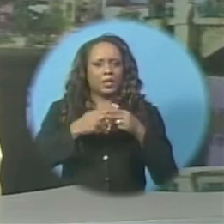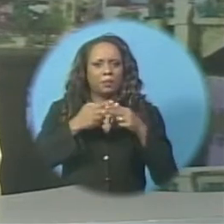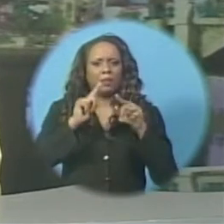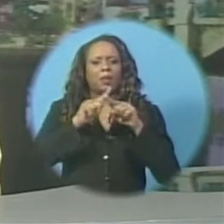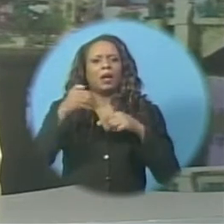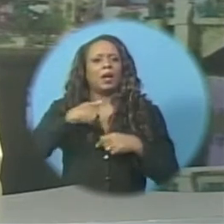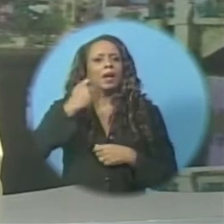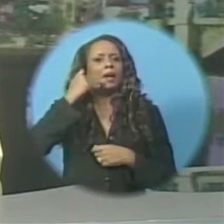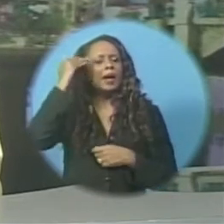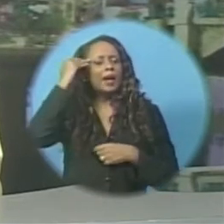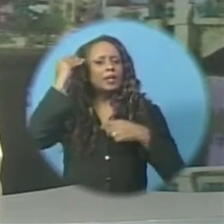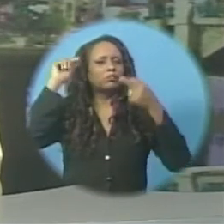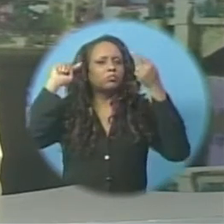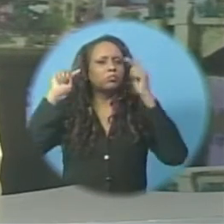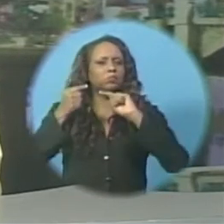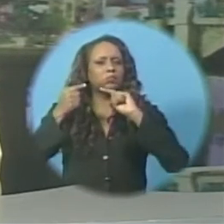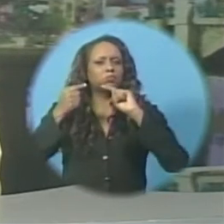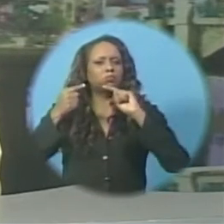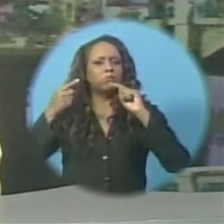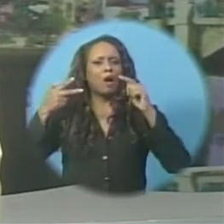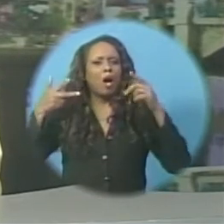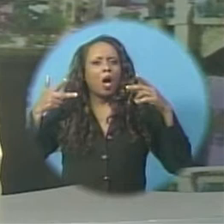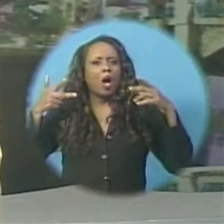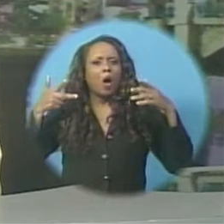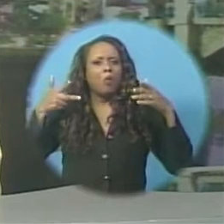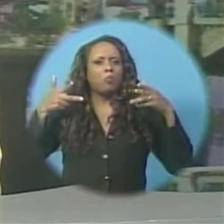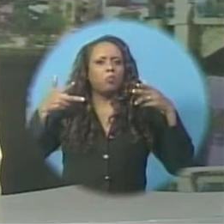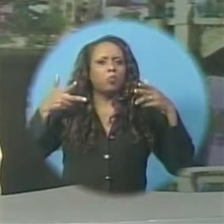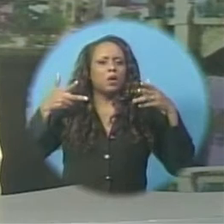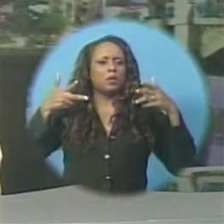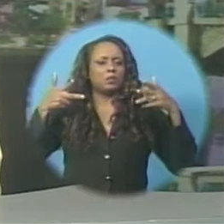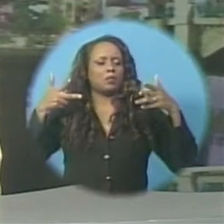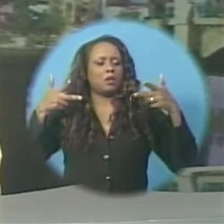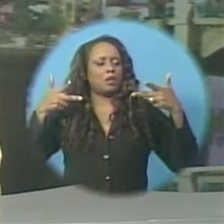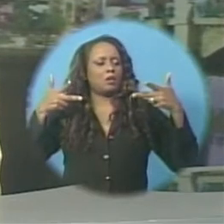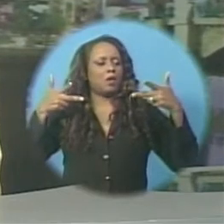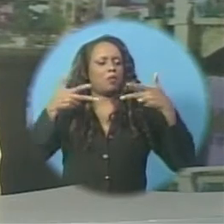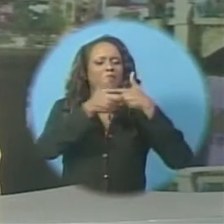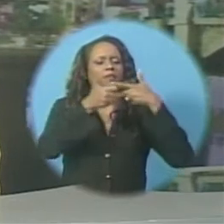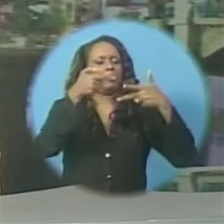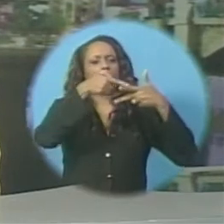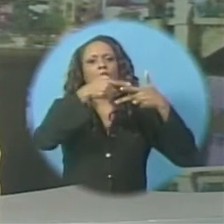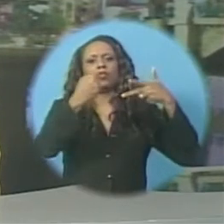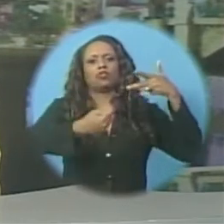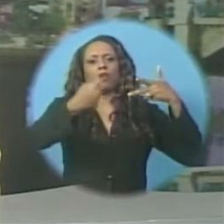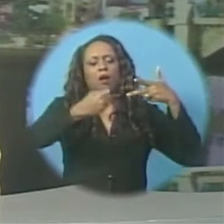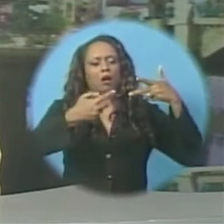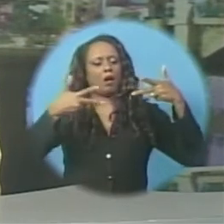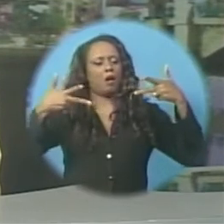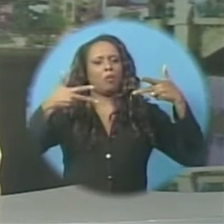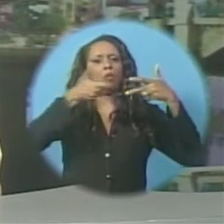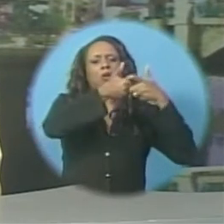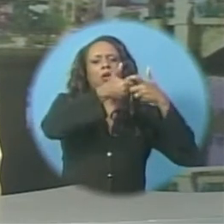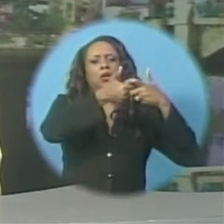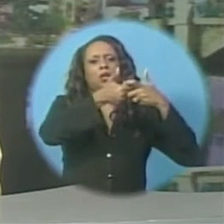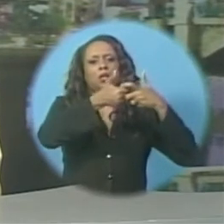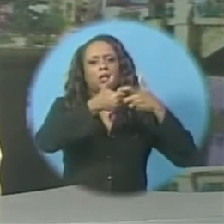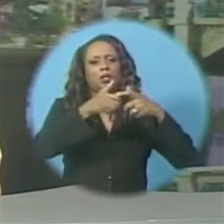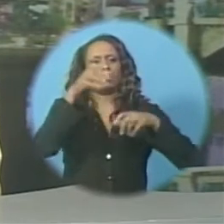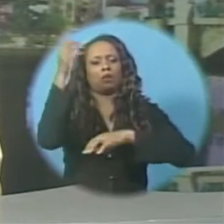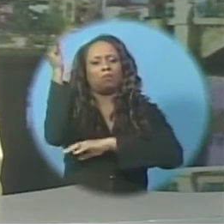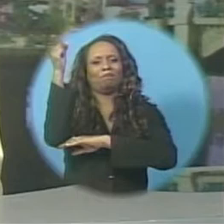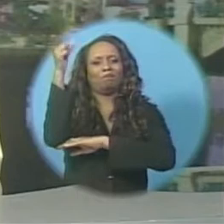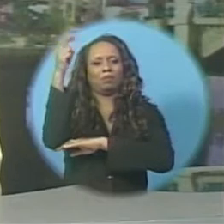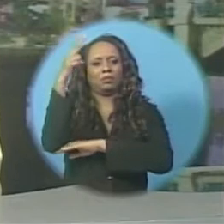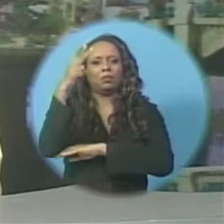head injuries in a head-on collision between the cycle he was riding and a truck at Princess Royal Avenue in the Pine just after